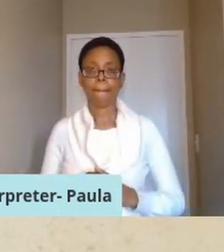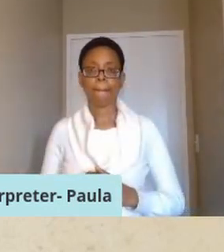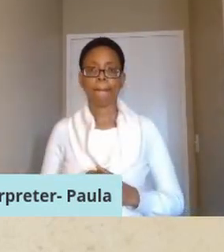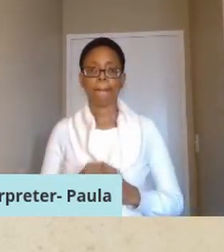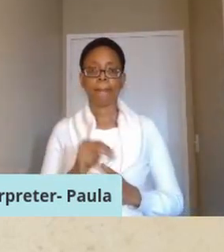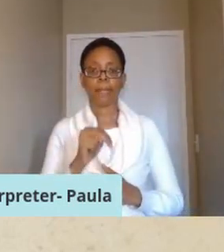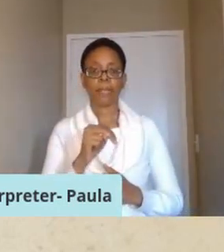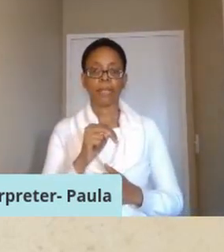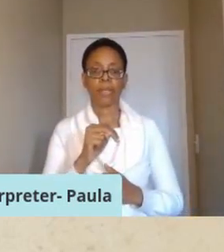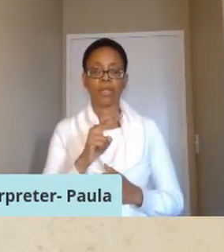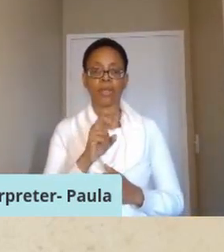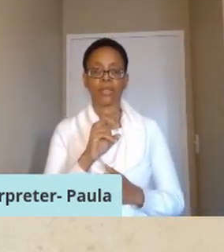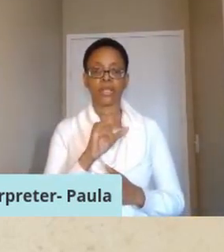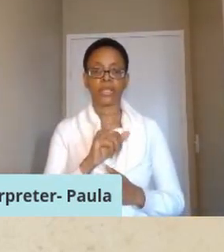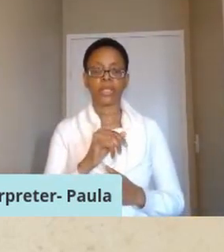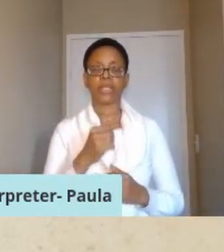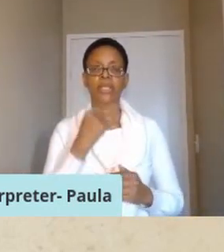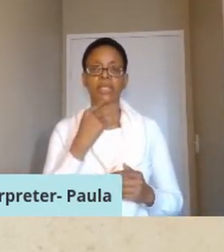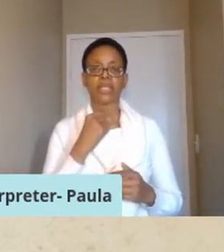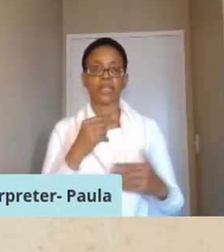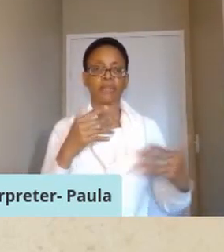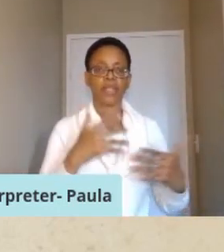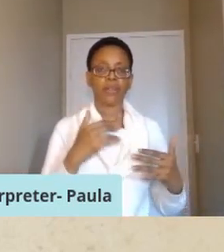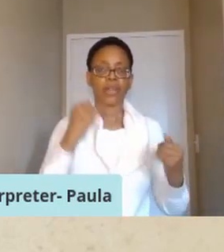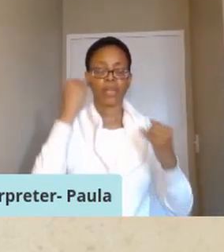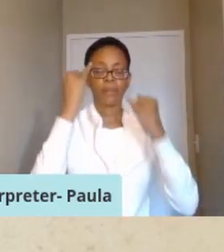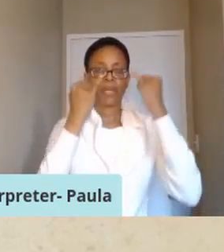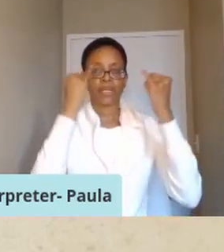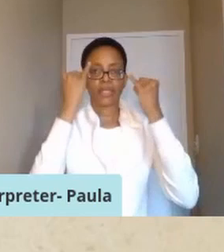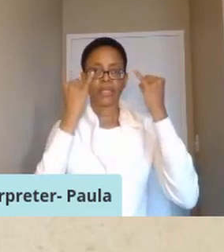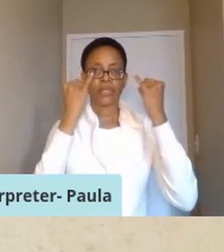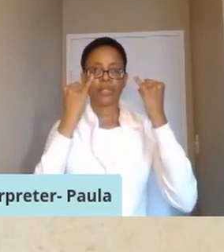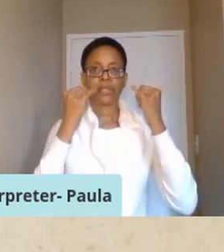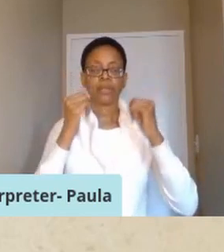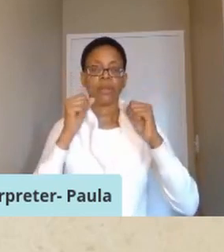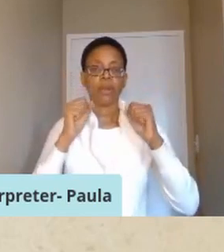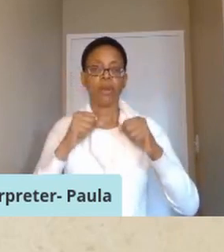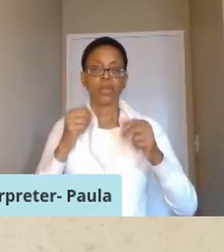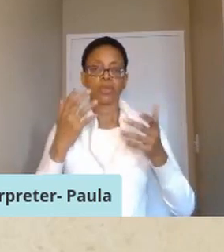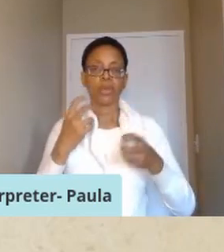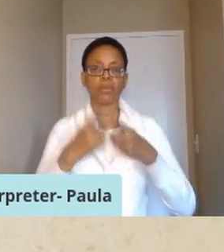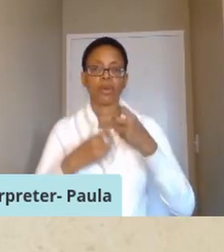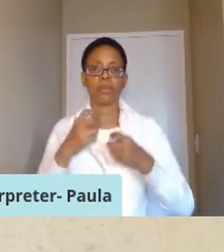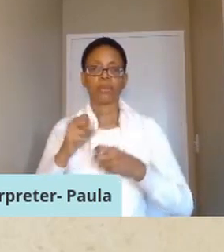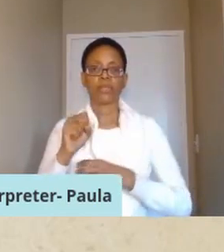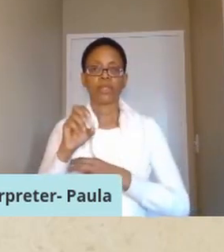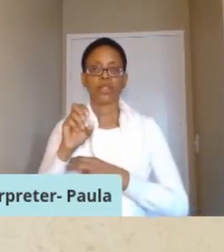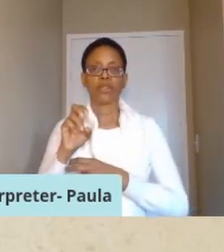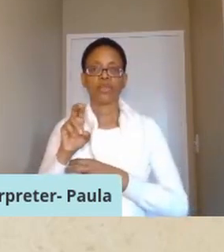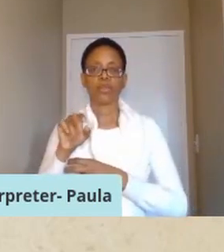and imagination can cause the sickness of scruples, which leads to